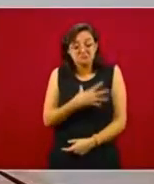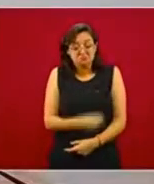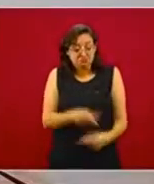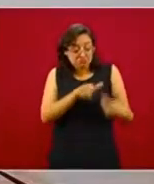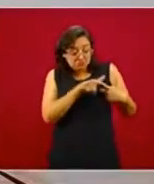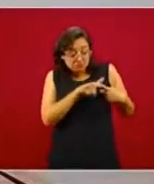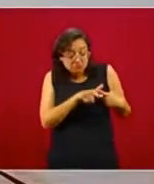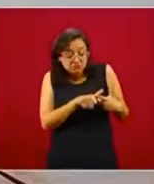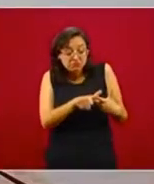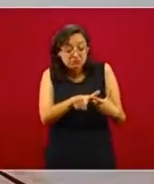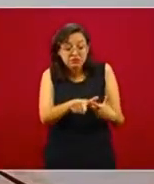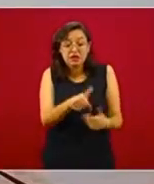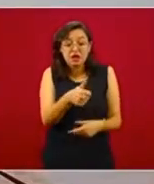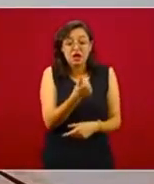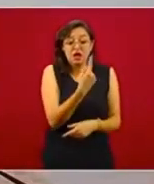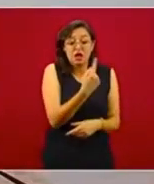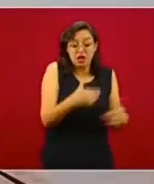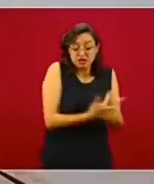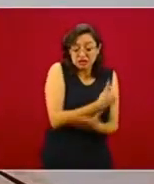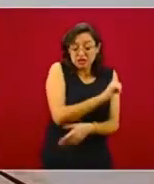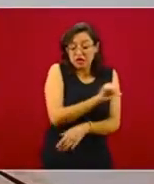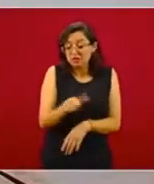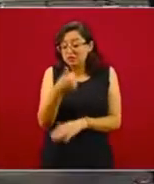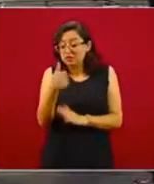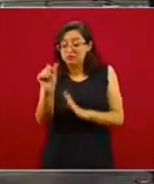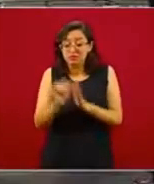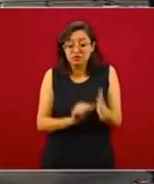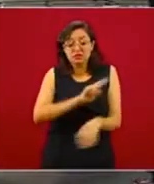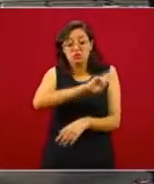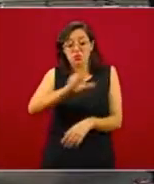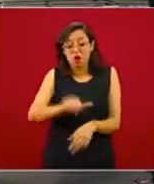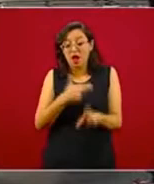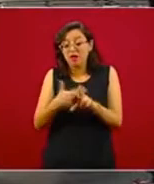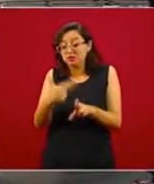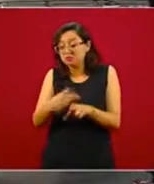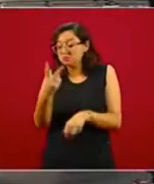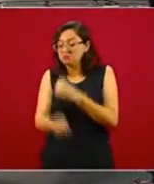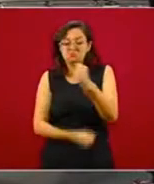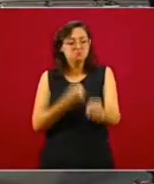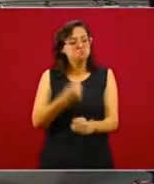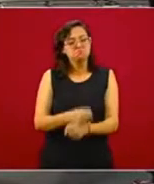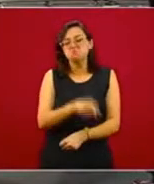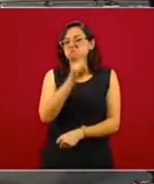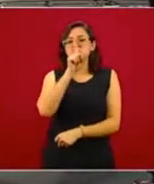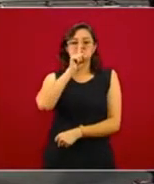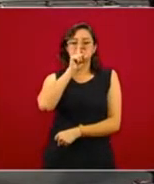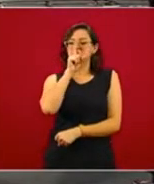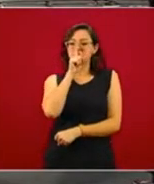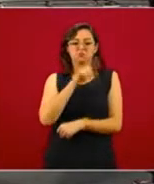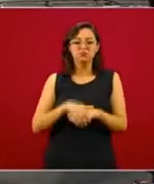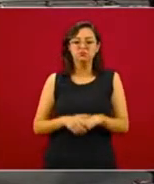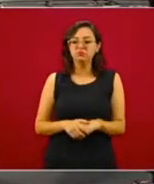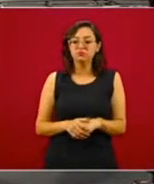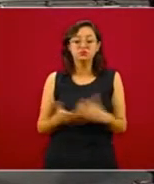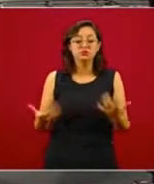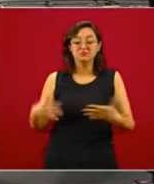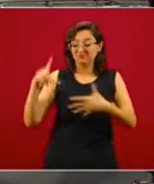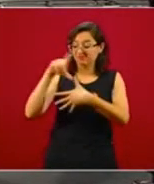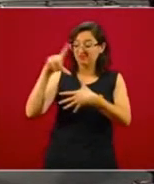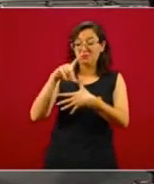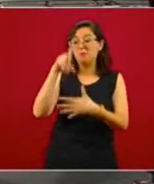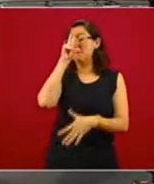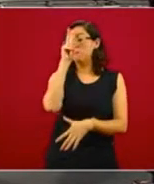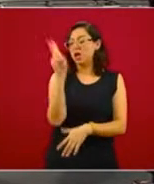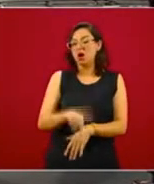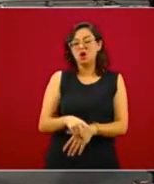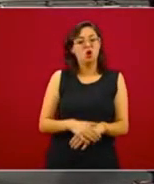not achieving breastfeeding all the way to the 6 months of age and supplementary until 2 years